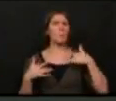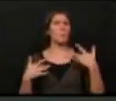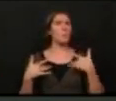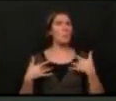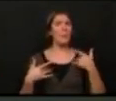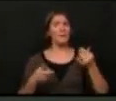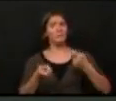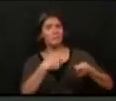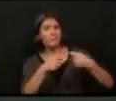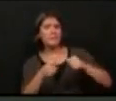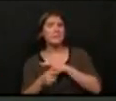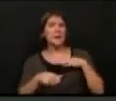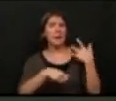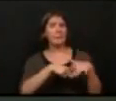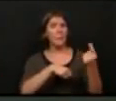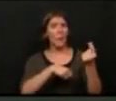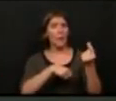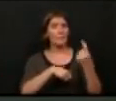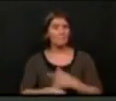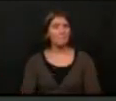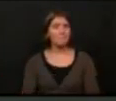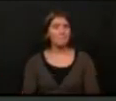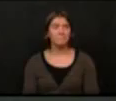there's turnover in employees. So